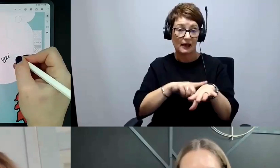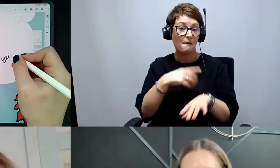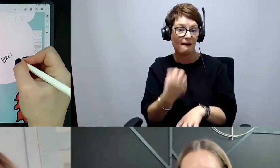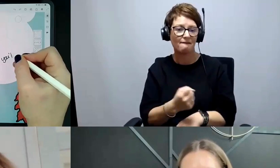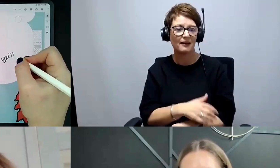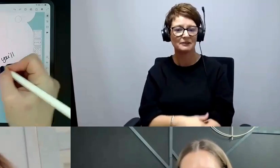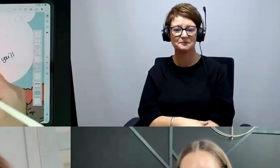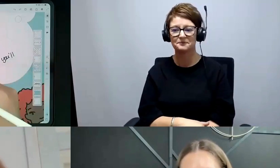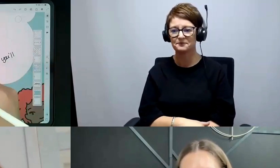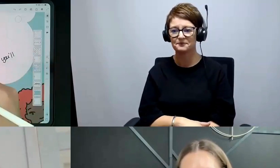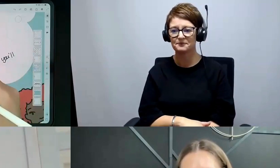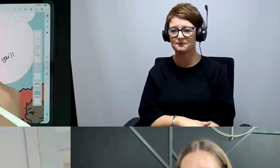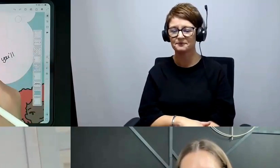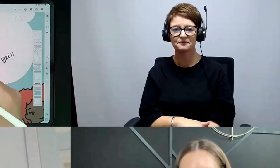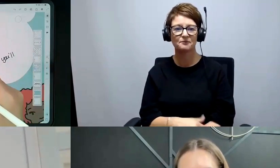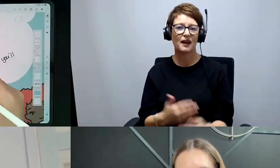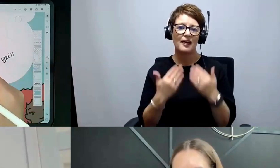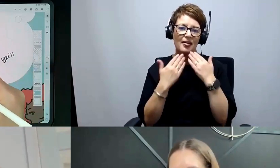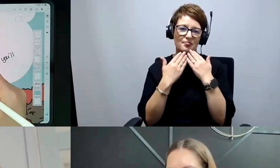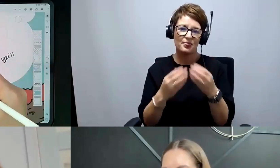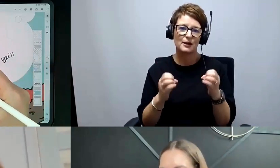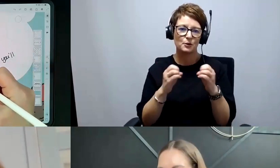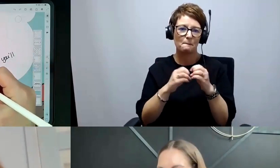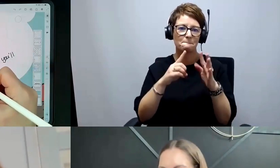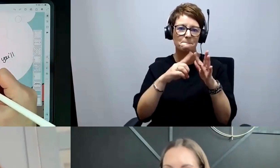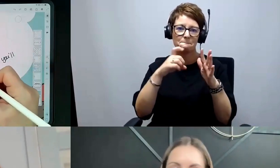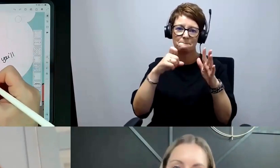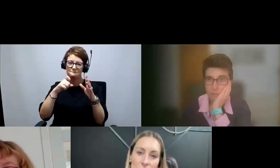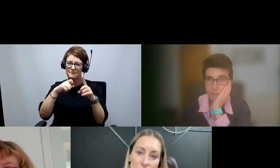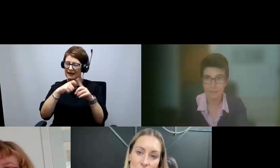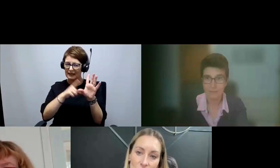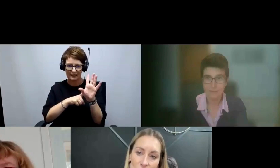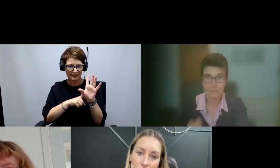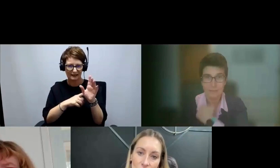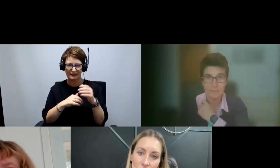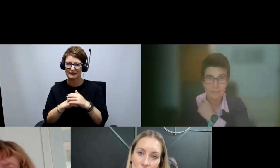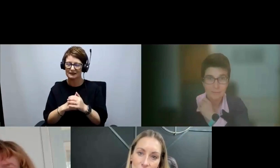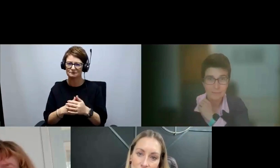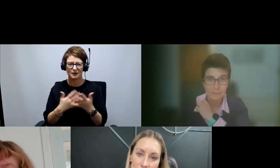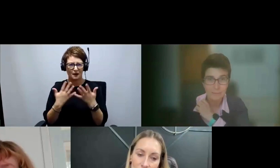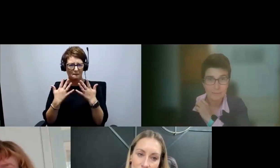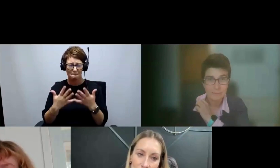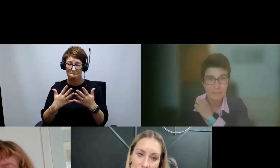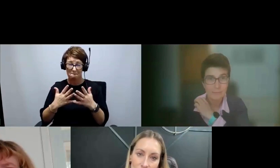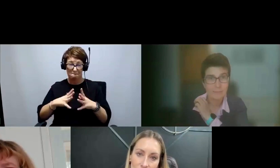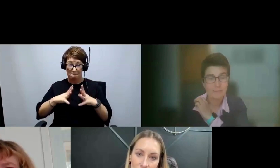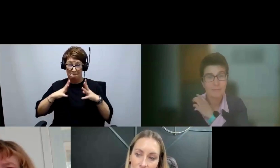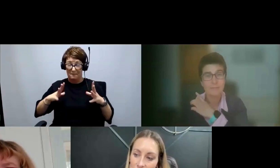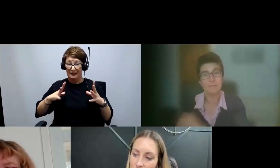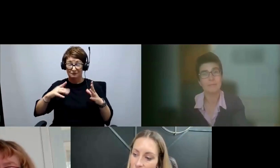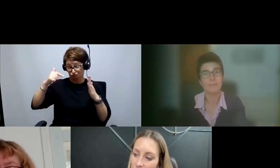slide. Thanks very much, Becky. Again, you know, a hugely comprehensive